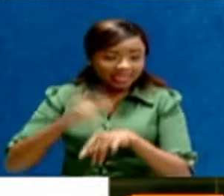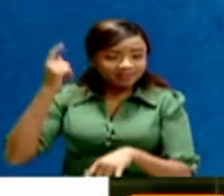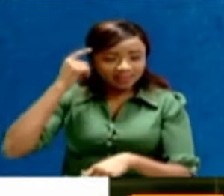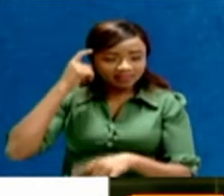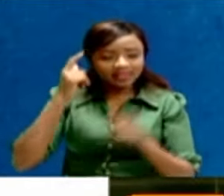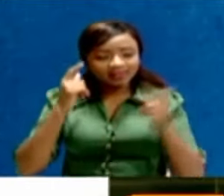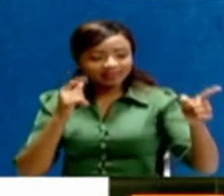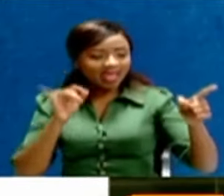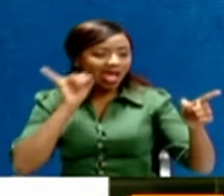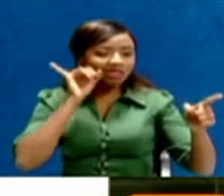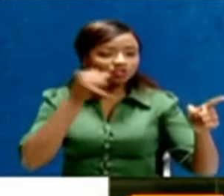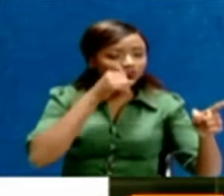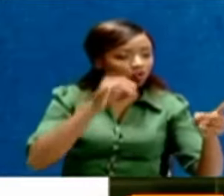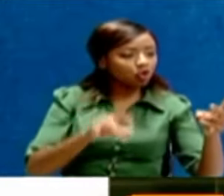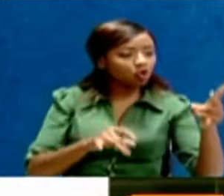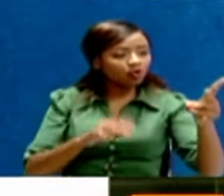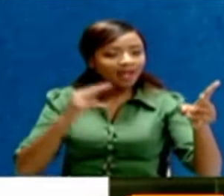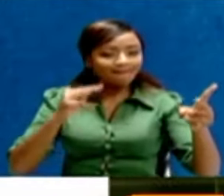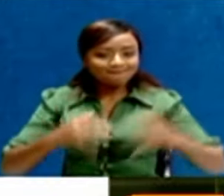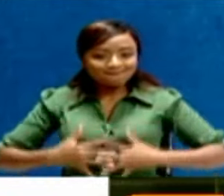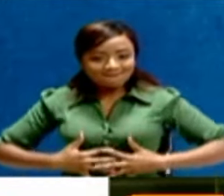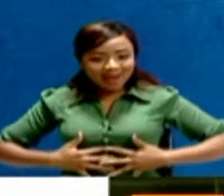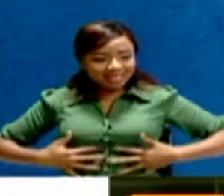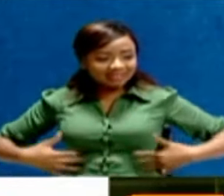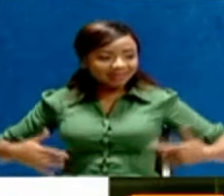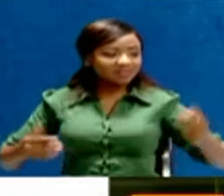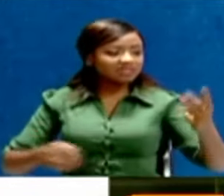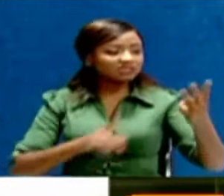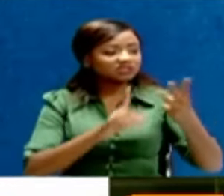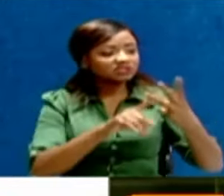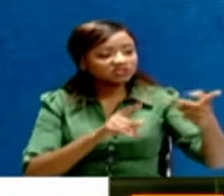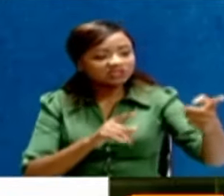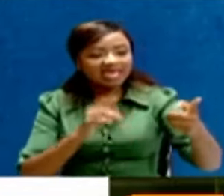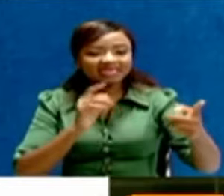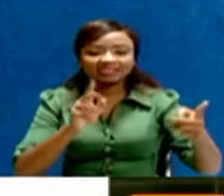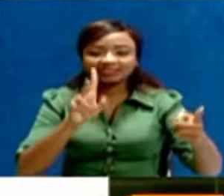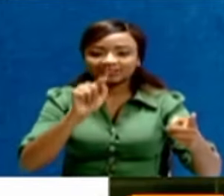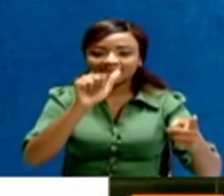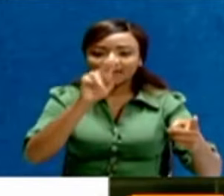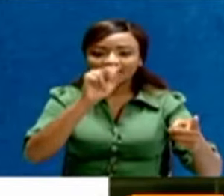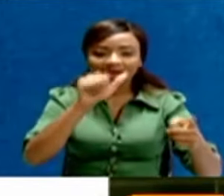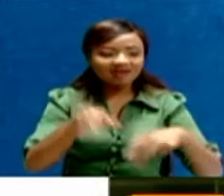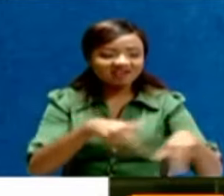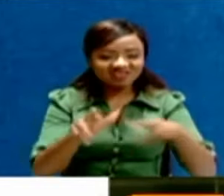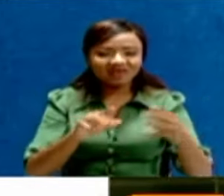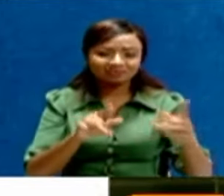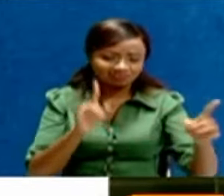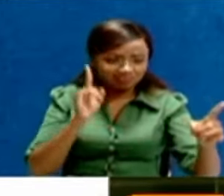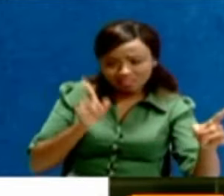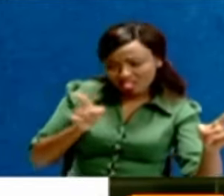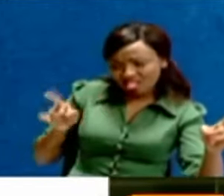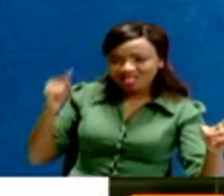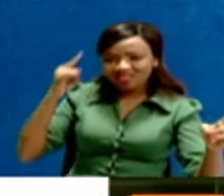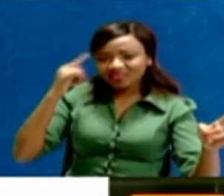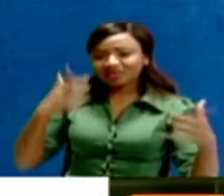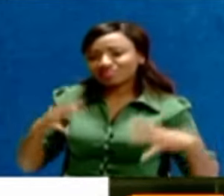Isiolo, we think about Marsabit, we think about Tana River, let us also think about the people of